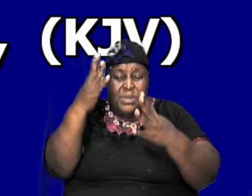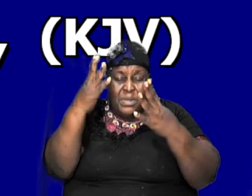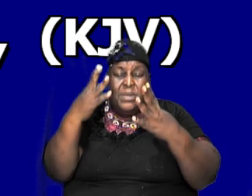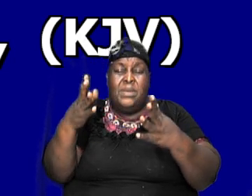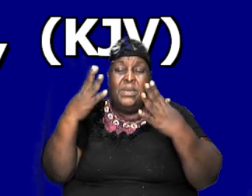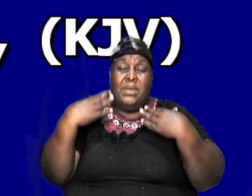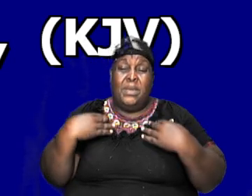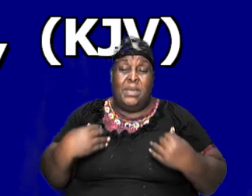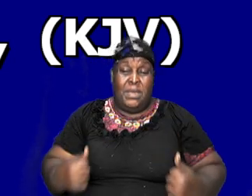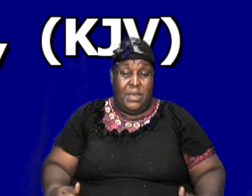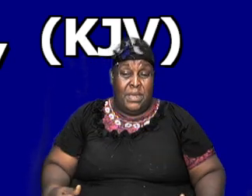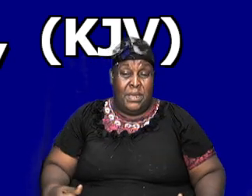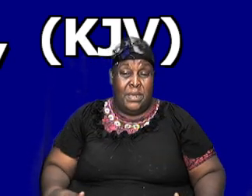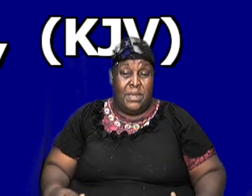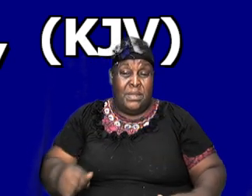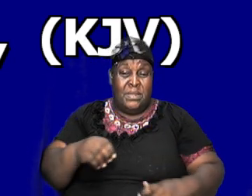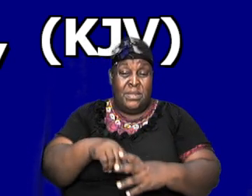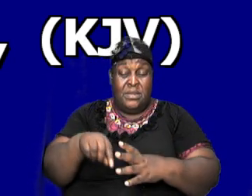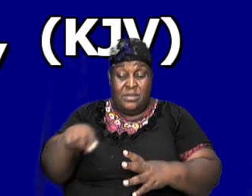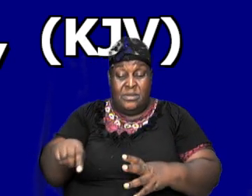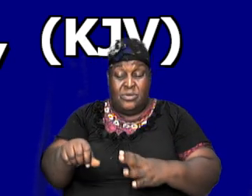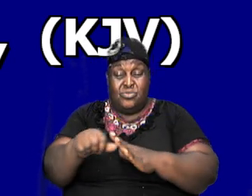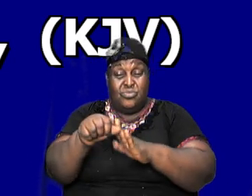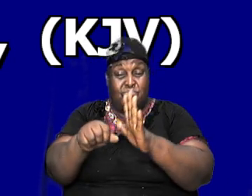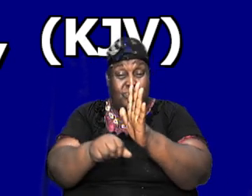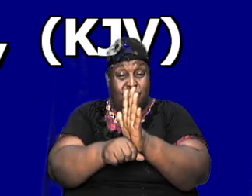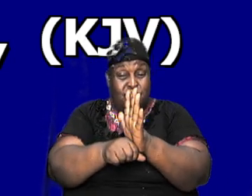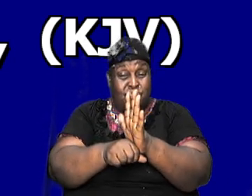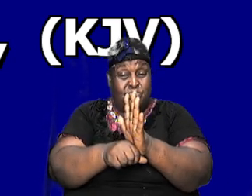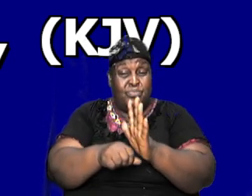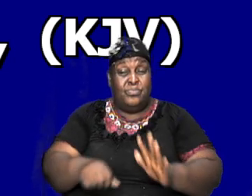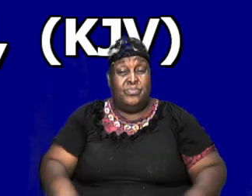However, here in this scripture,